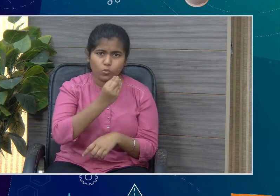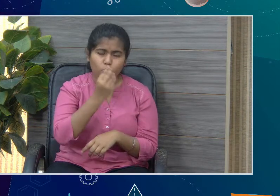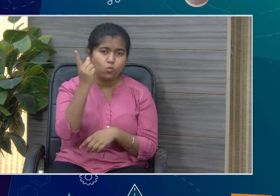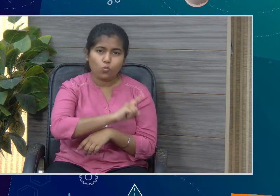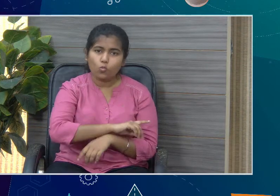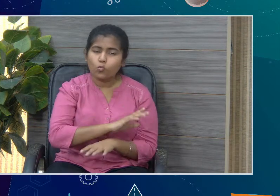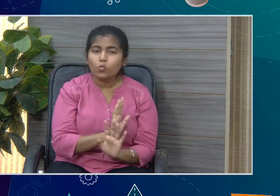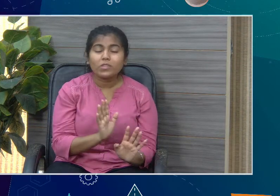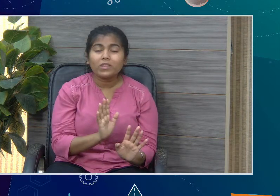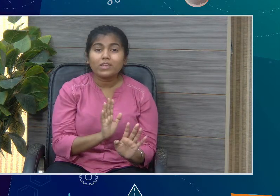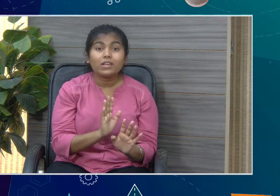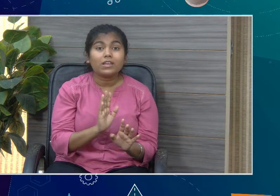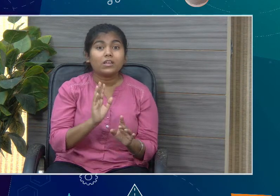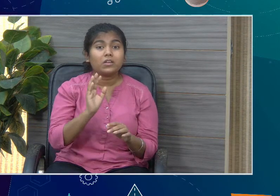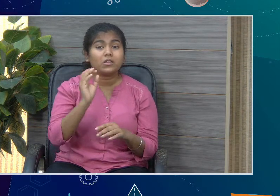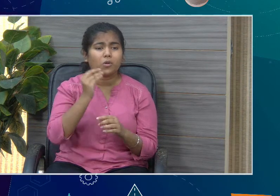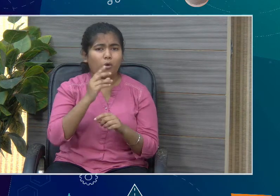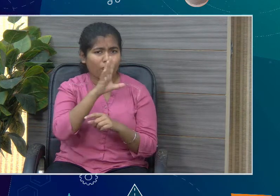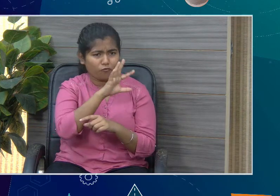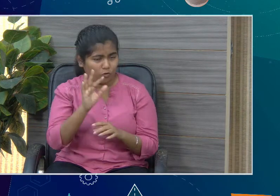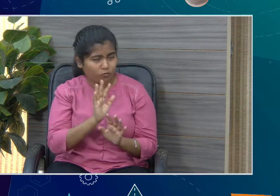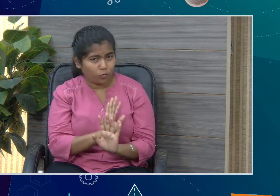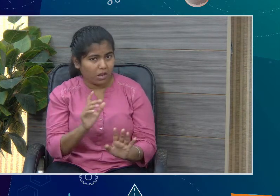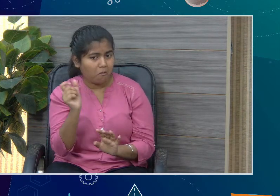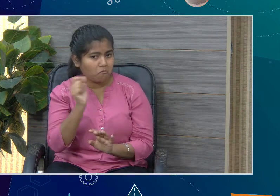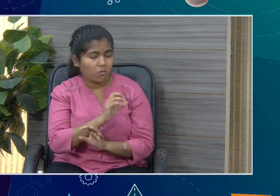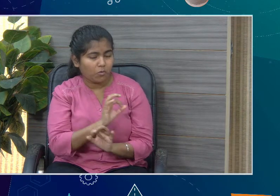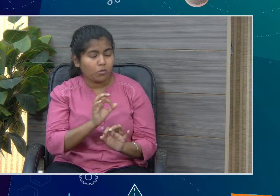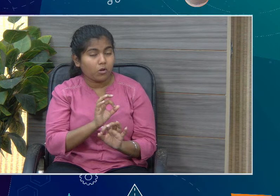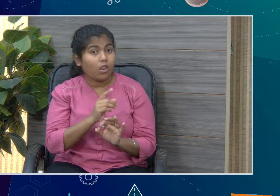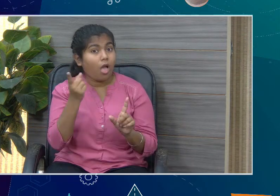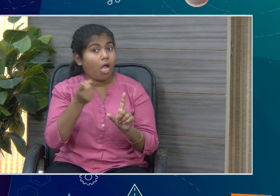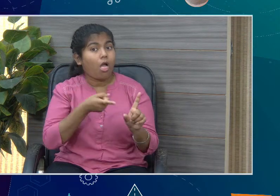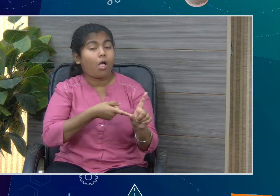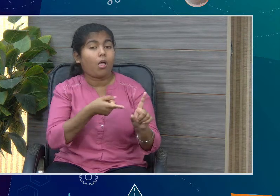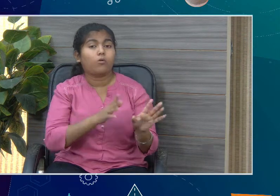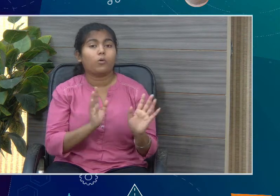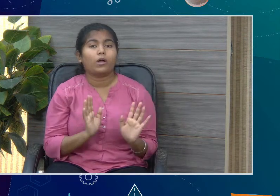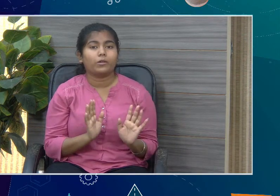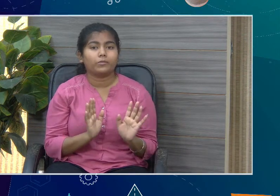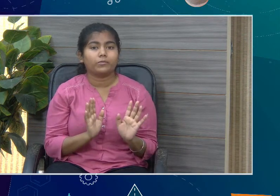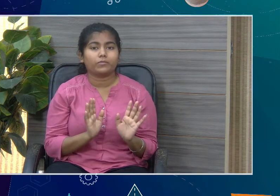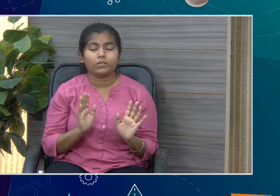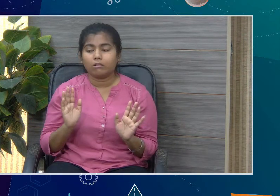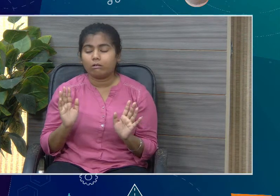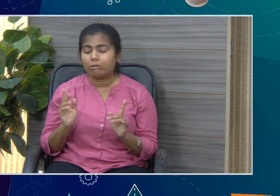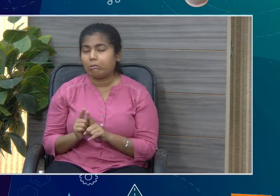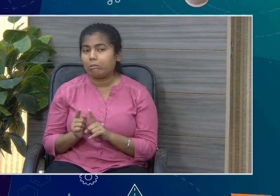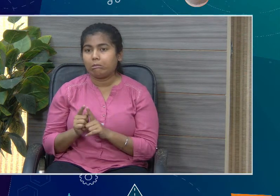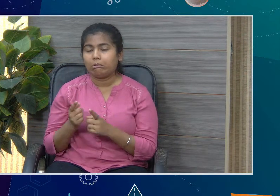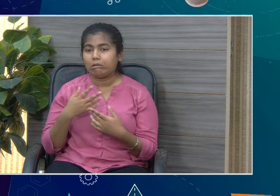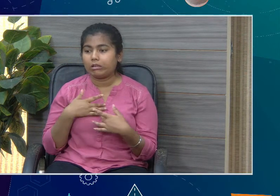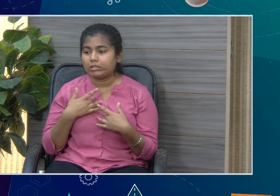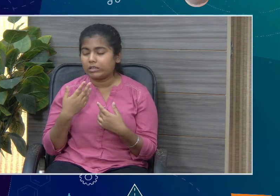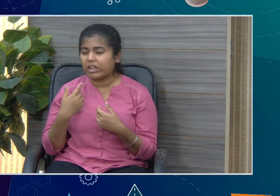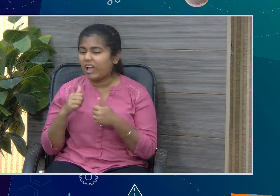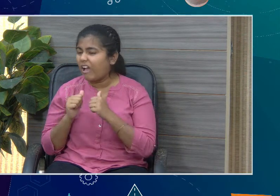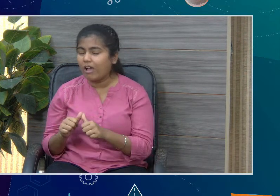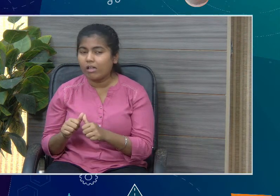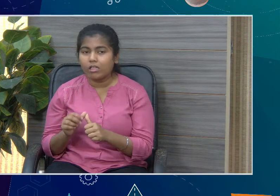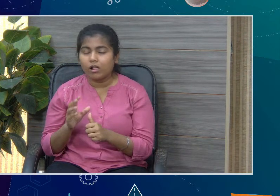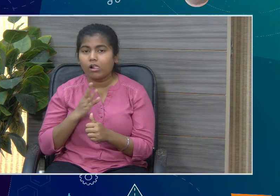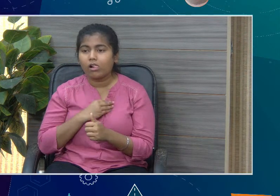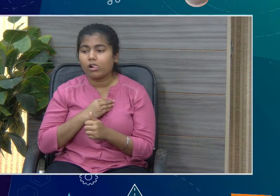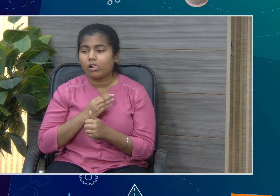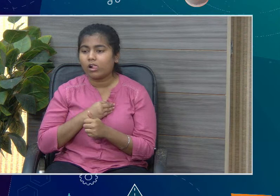for many years? My God, ma'am, it sounds scary actually. It's actually very scary and horrible feeling to be